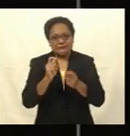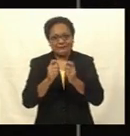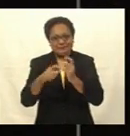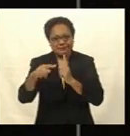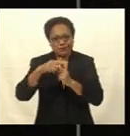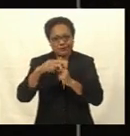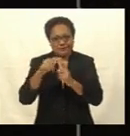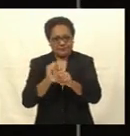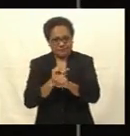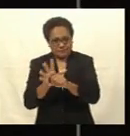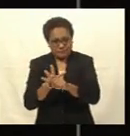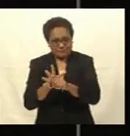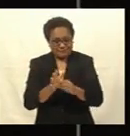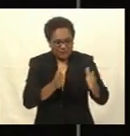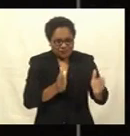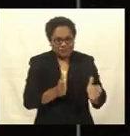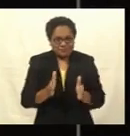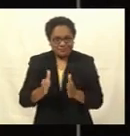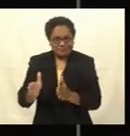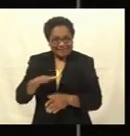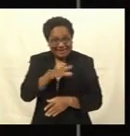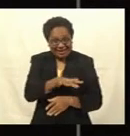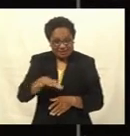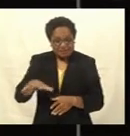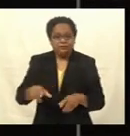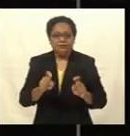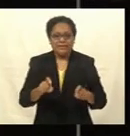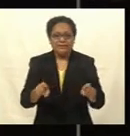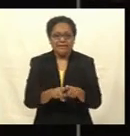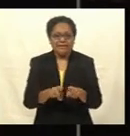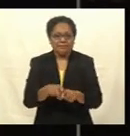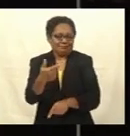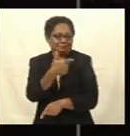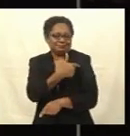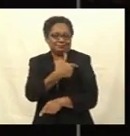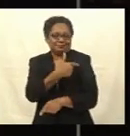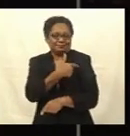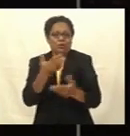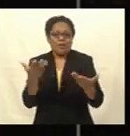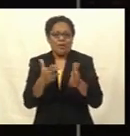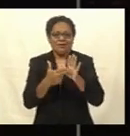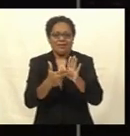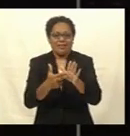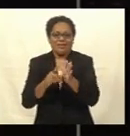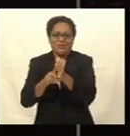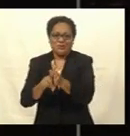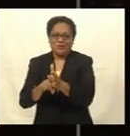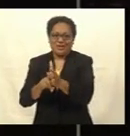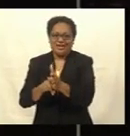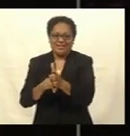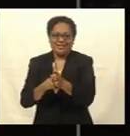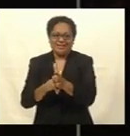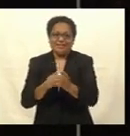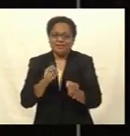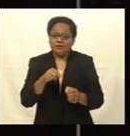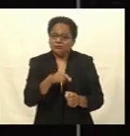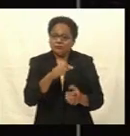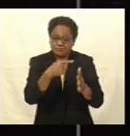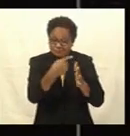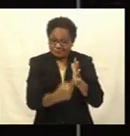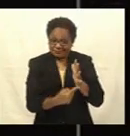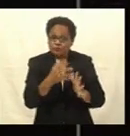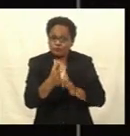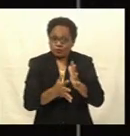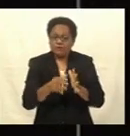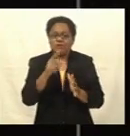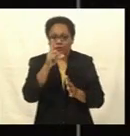COVID-19, all containment areas maintained, and vaccination rolls out in Nandi and Lautoka. For these stories and others, you can tune